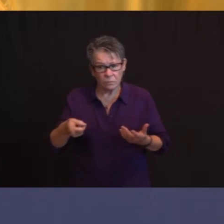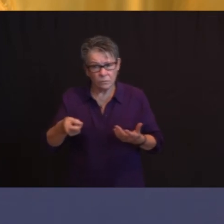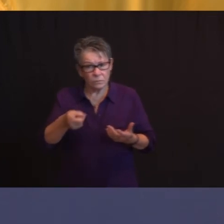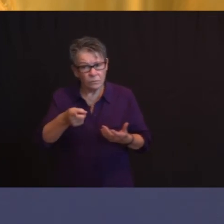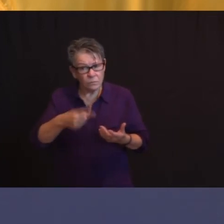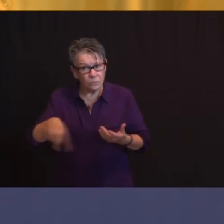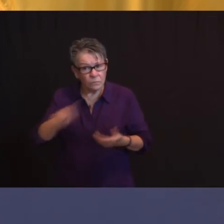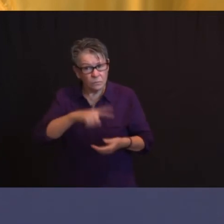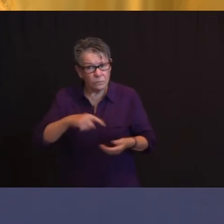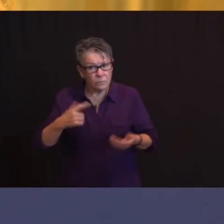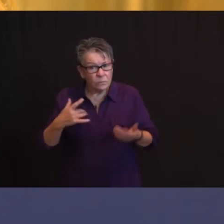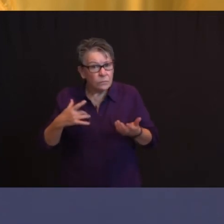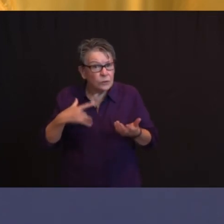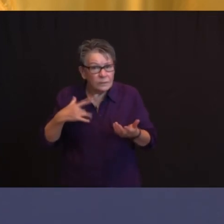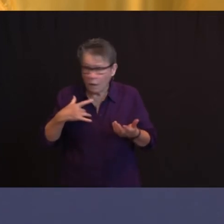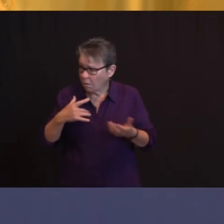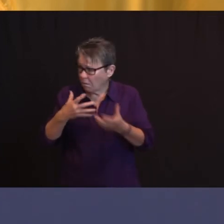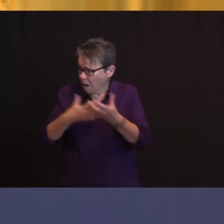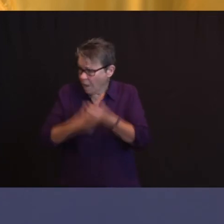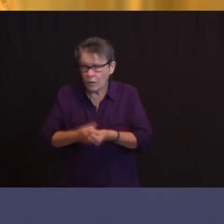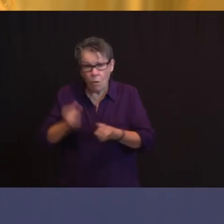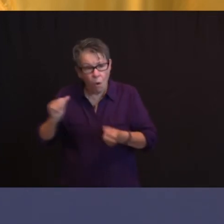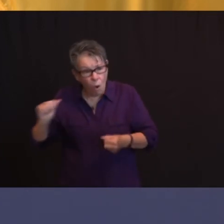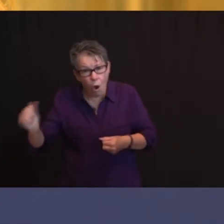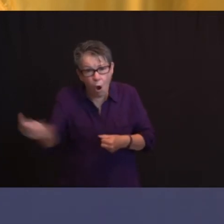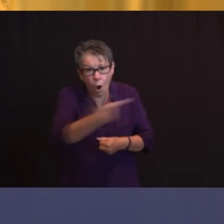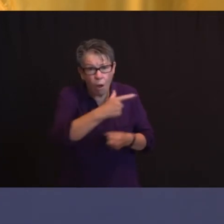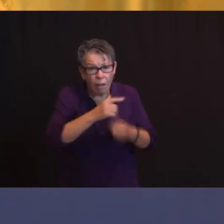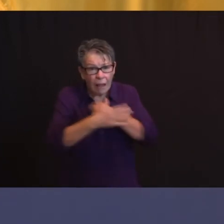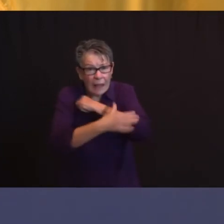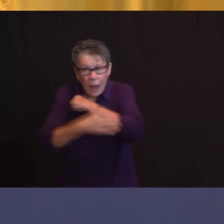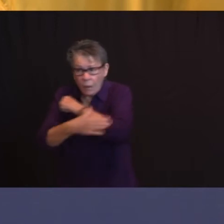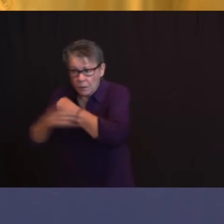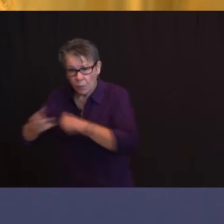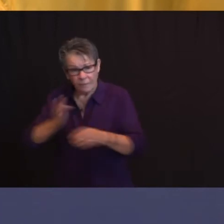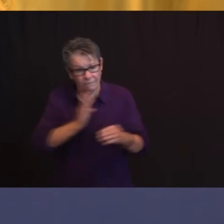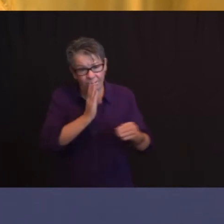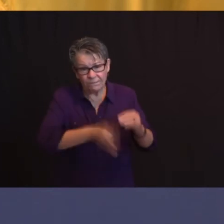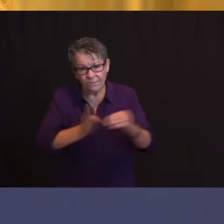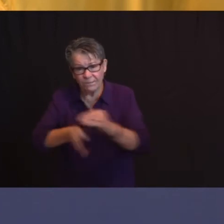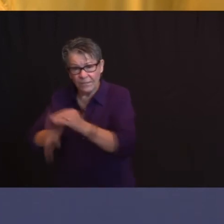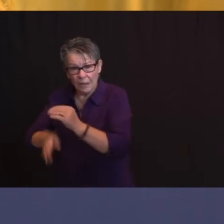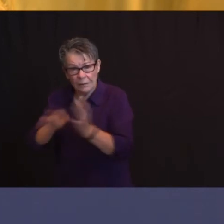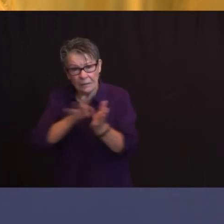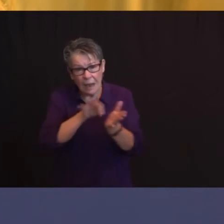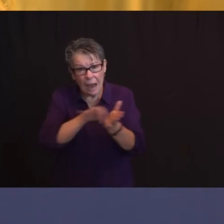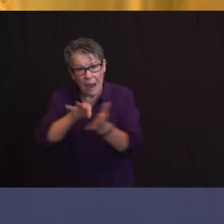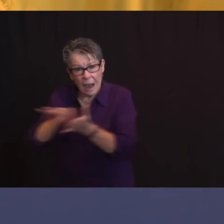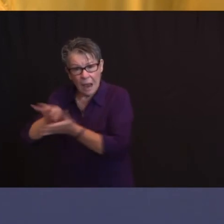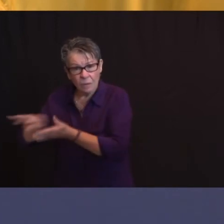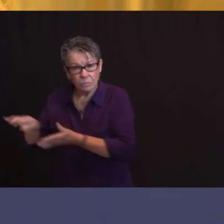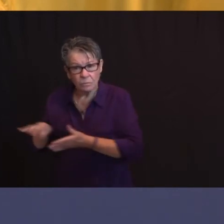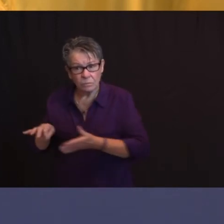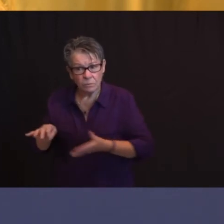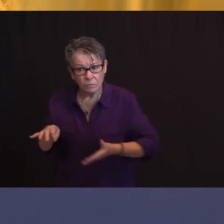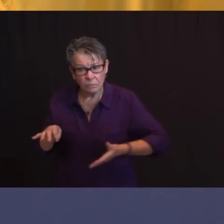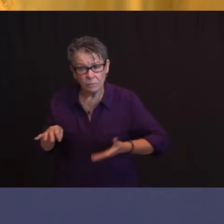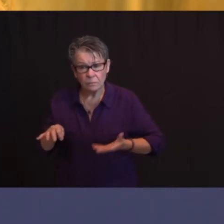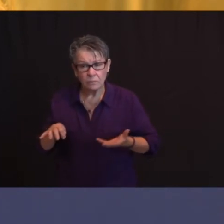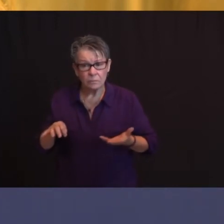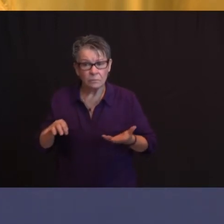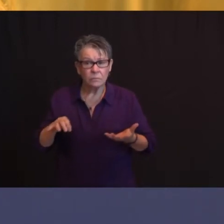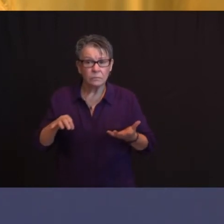Friday deadline? And one of our live stream viewers wanted to know why the casinos are still open when Philadelphia closed theirs due to